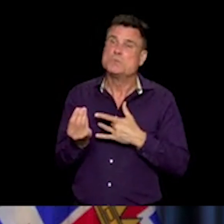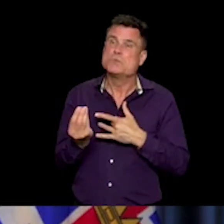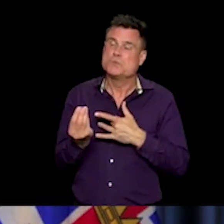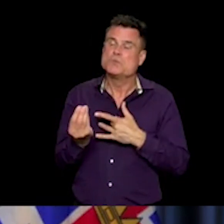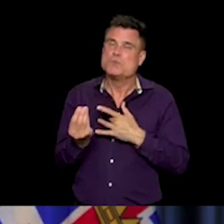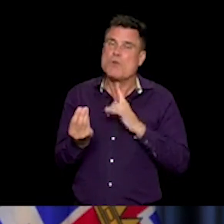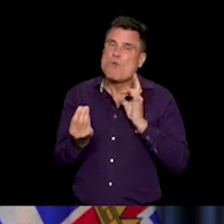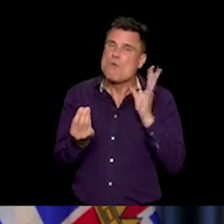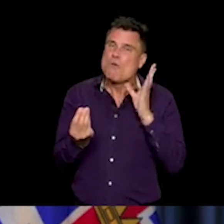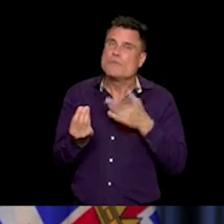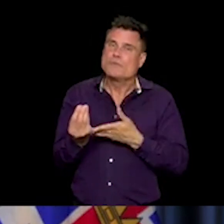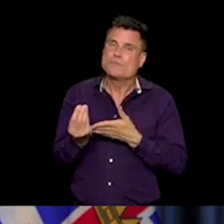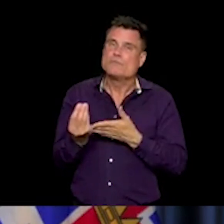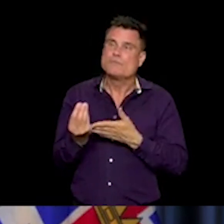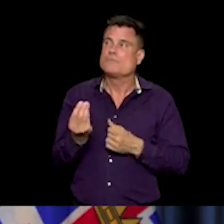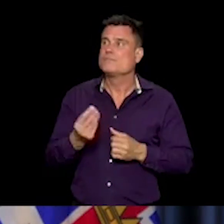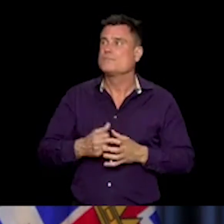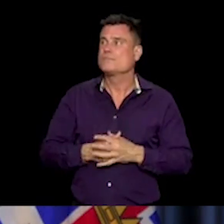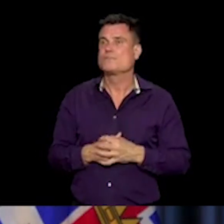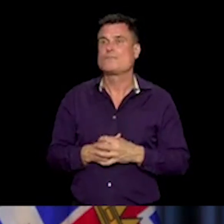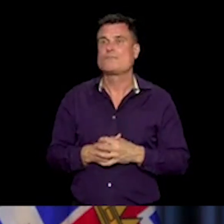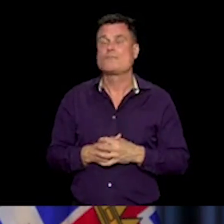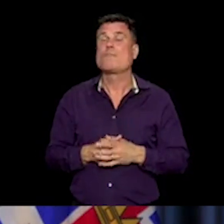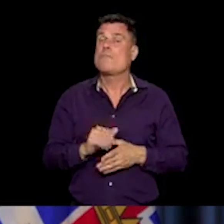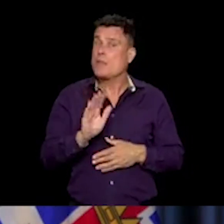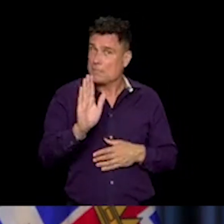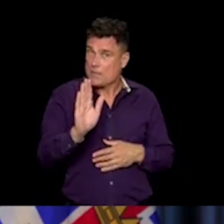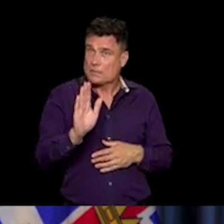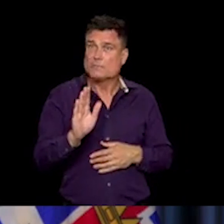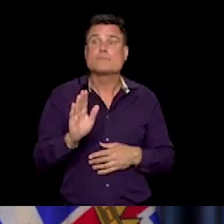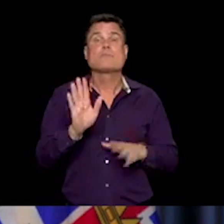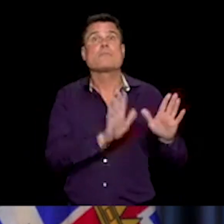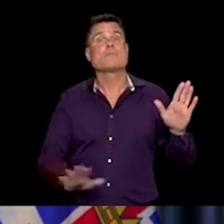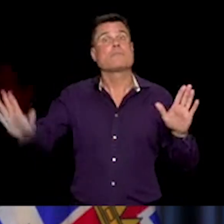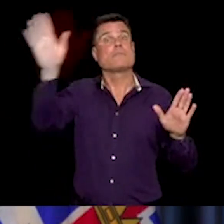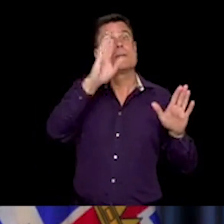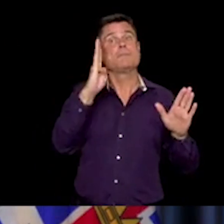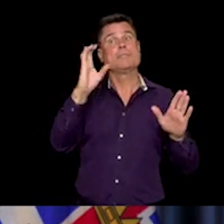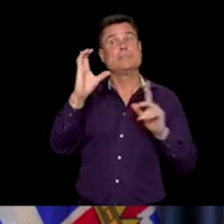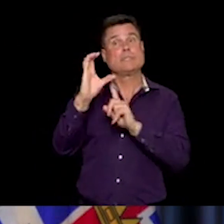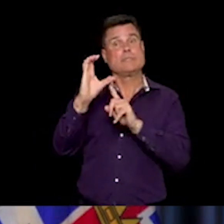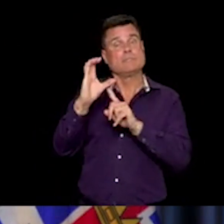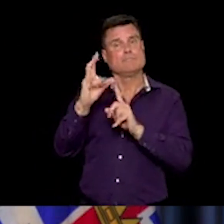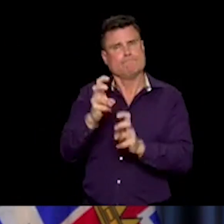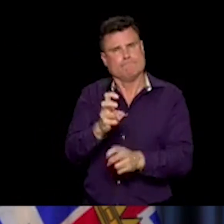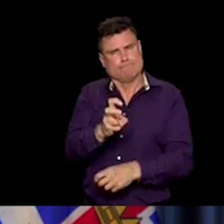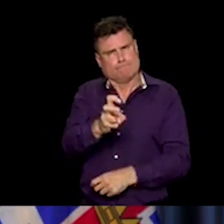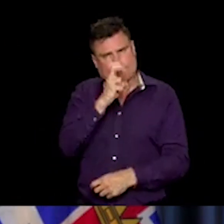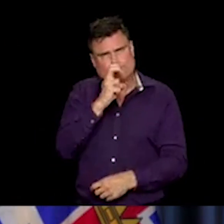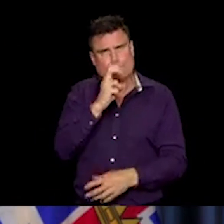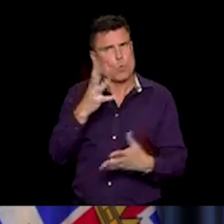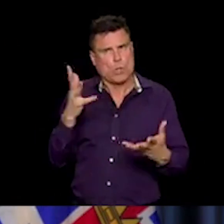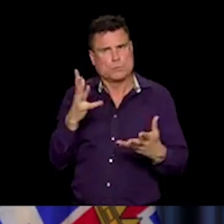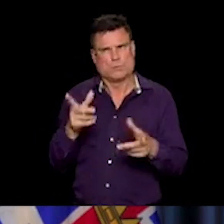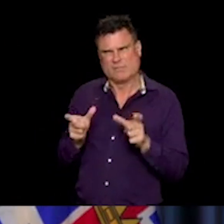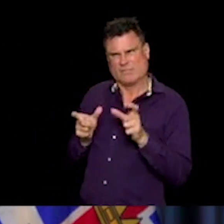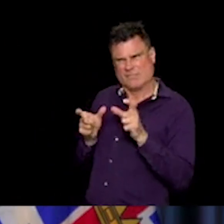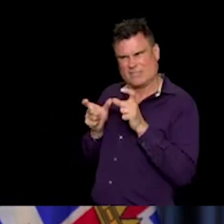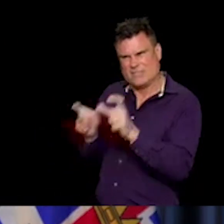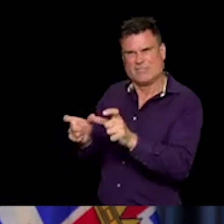at the Langley Lodge, even in recent weeks, that this continues to be a significant issue for us. British Columbia has